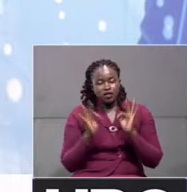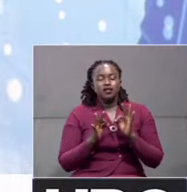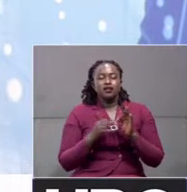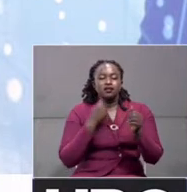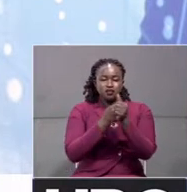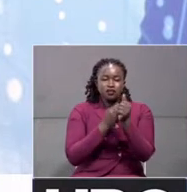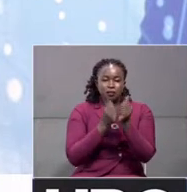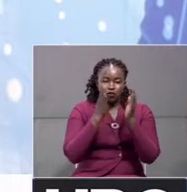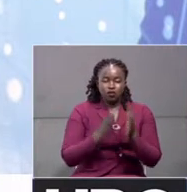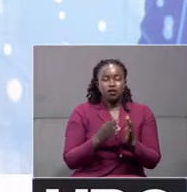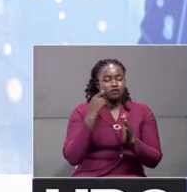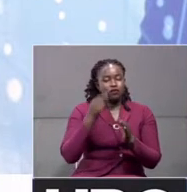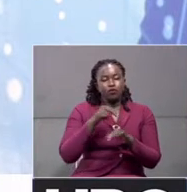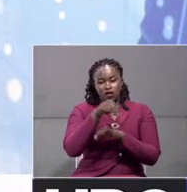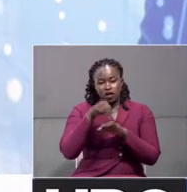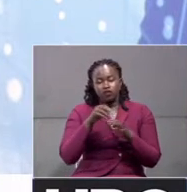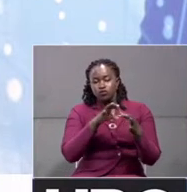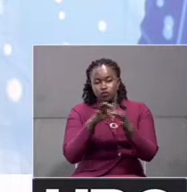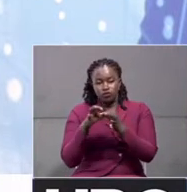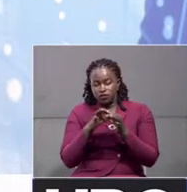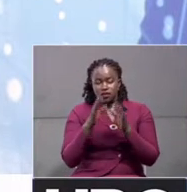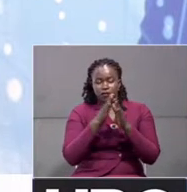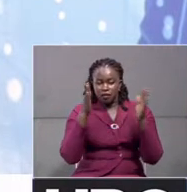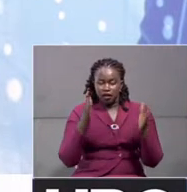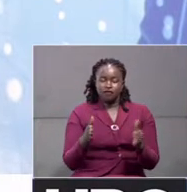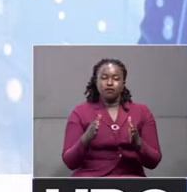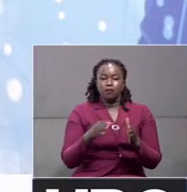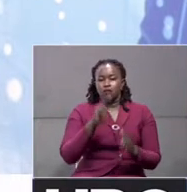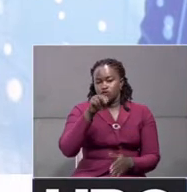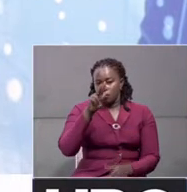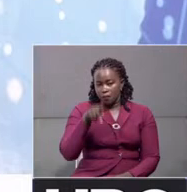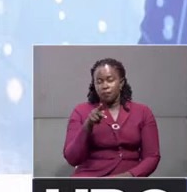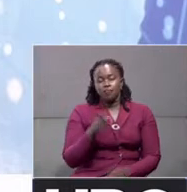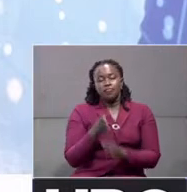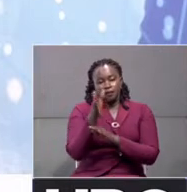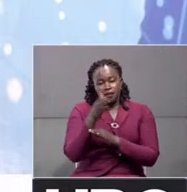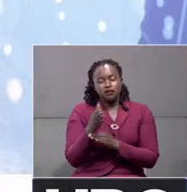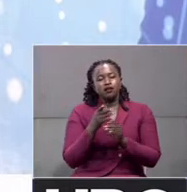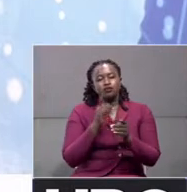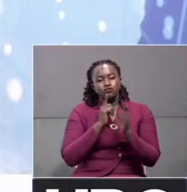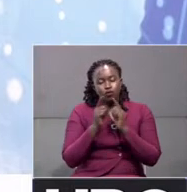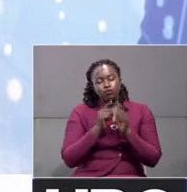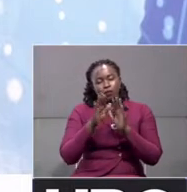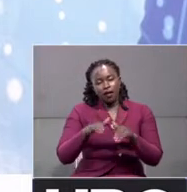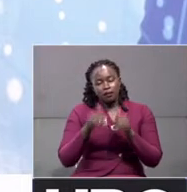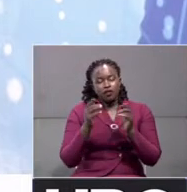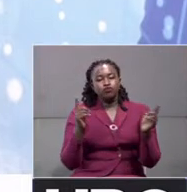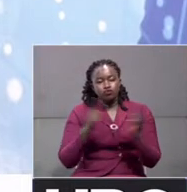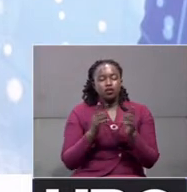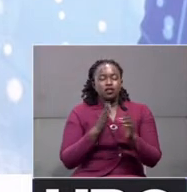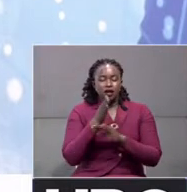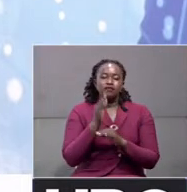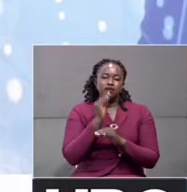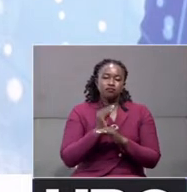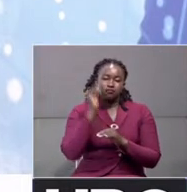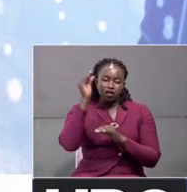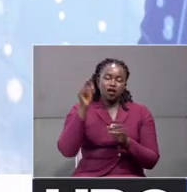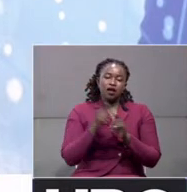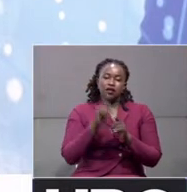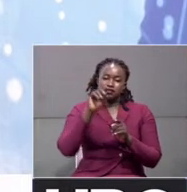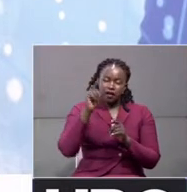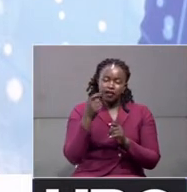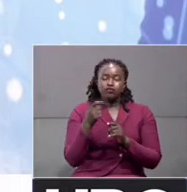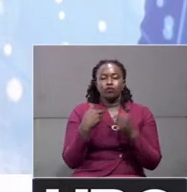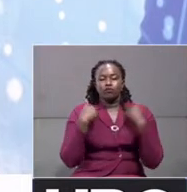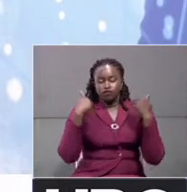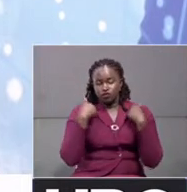supporters of the National Unity Platform Party. Minister Balam addressed Parliament shortly after taking oath as an ex-official